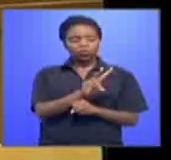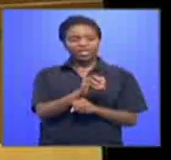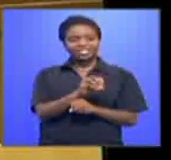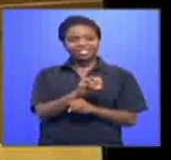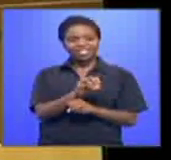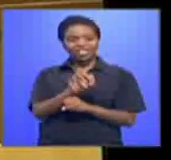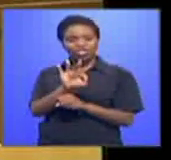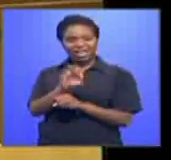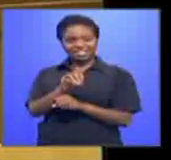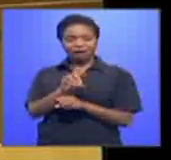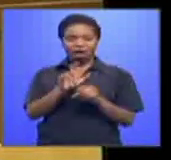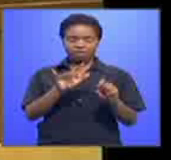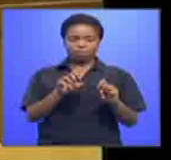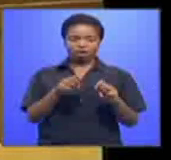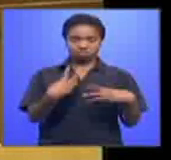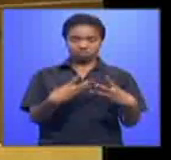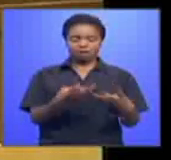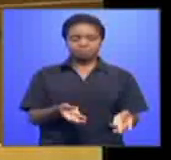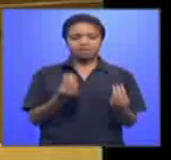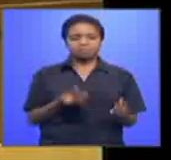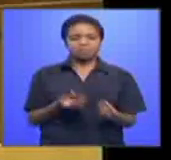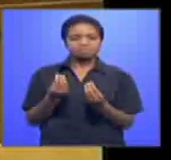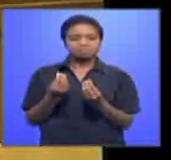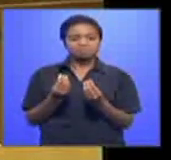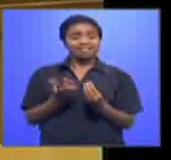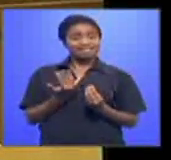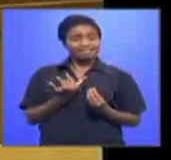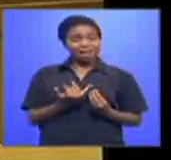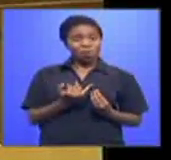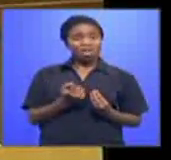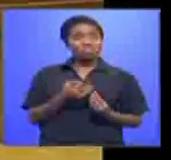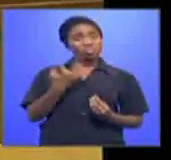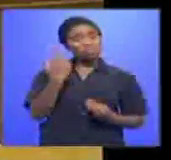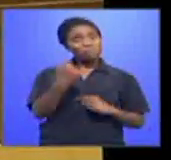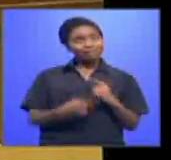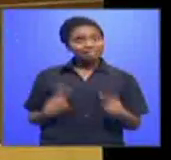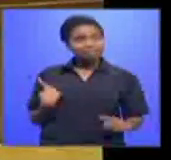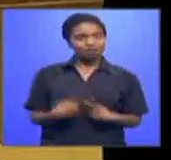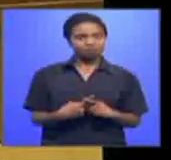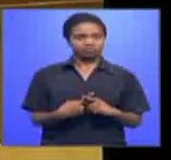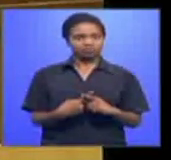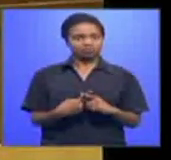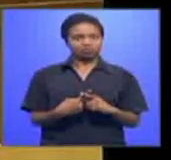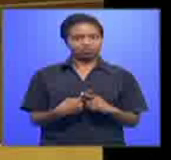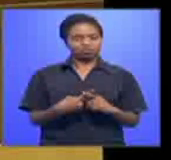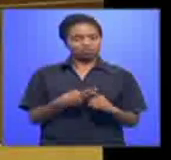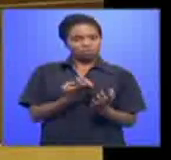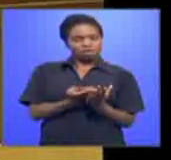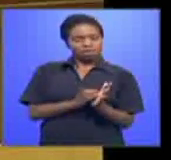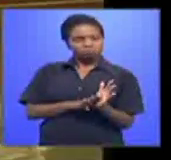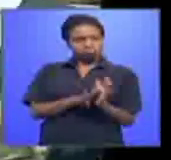and the economy needs to grow threefold to create the desired jobs.